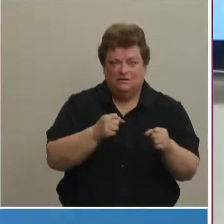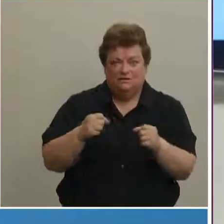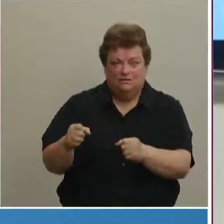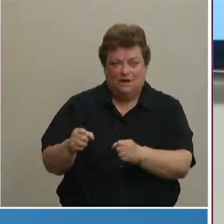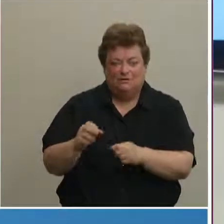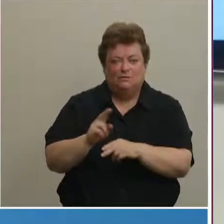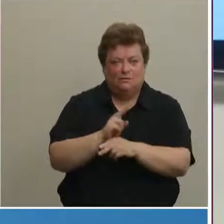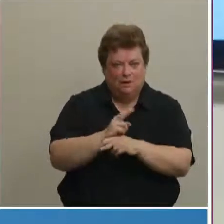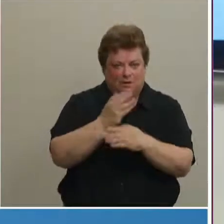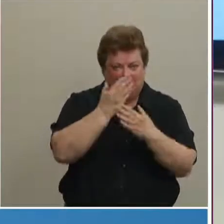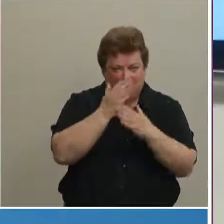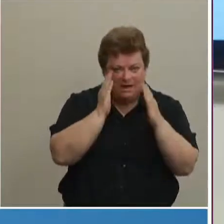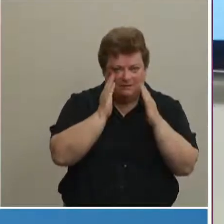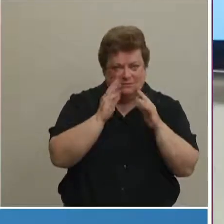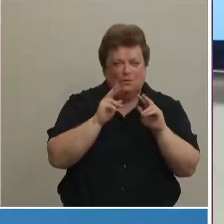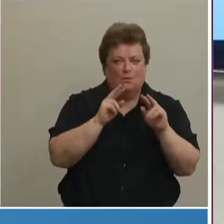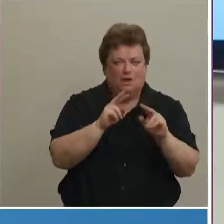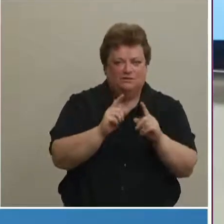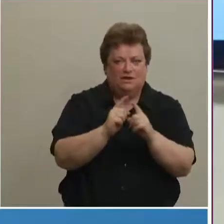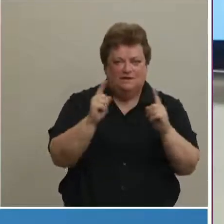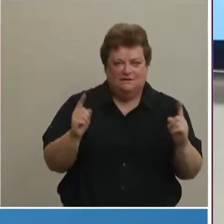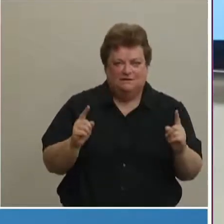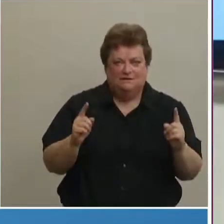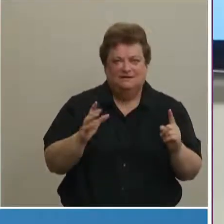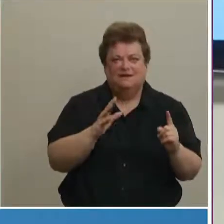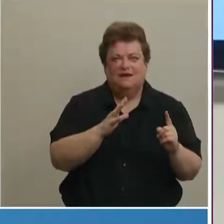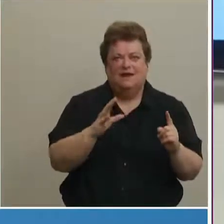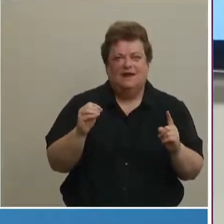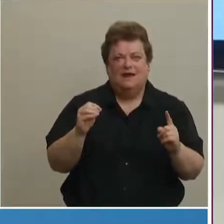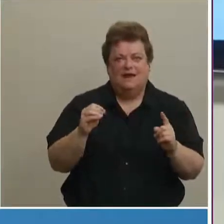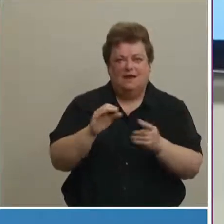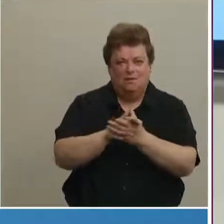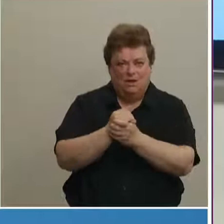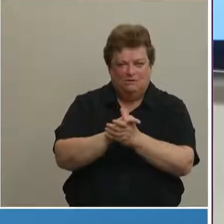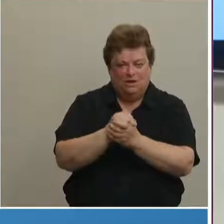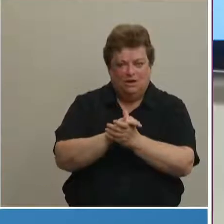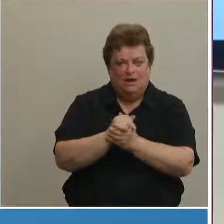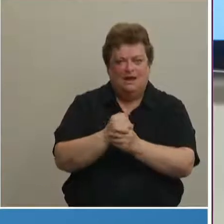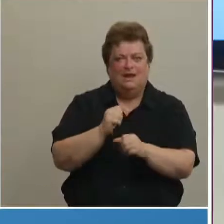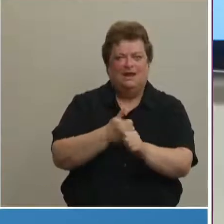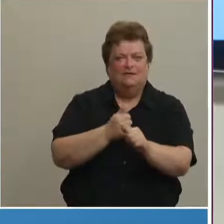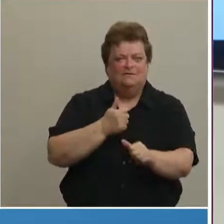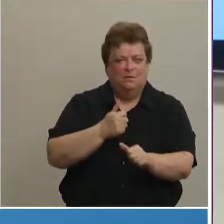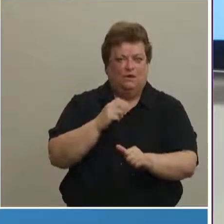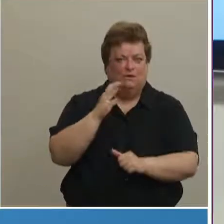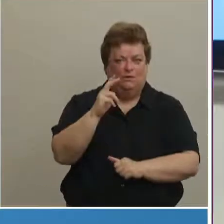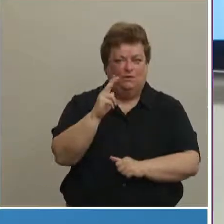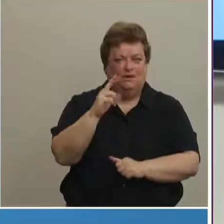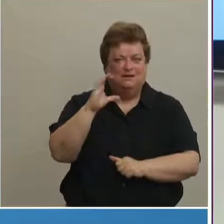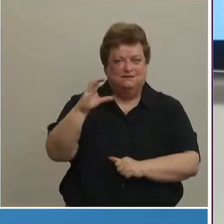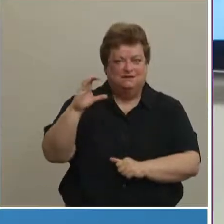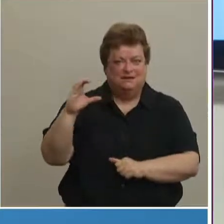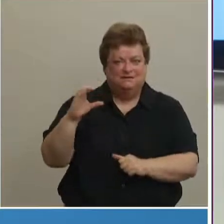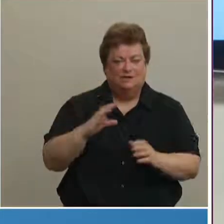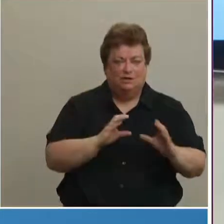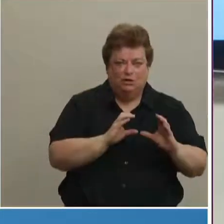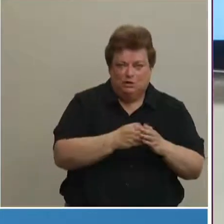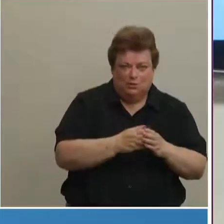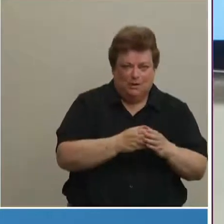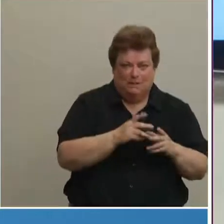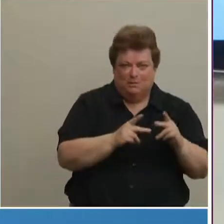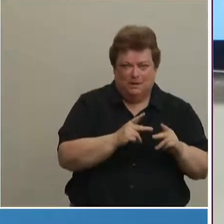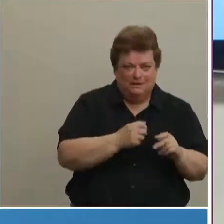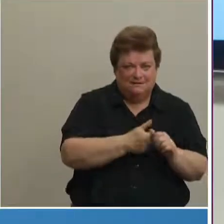strategies, wearing masks, watching our distance from others, washing our hands, and avoiding the 3 C's: crowded places,